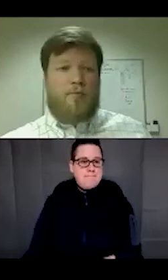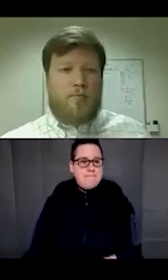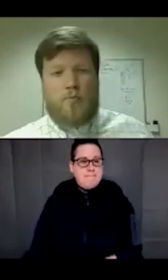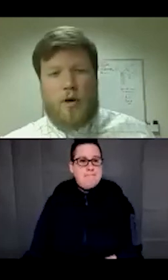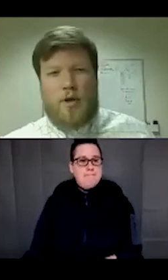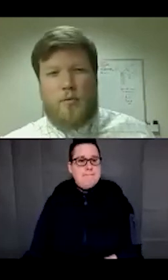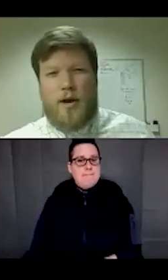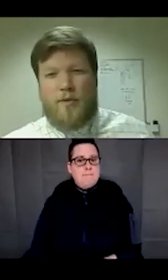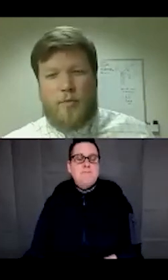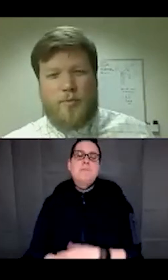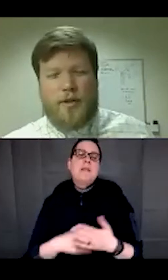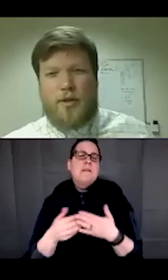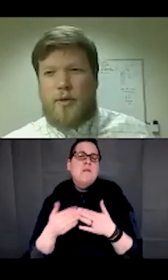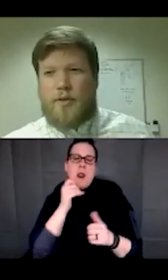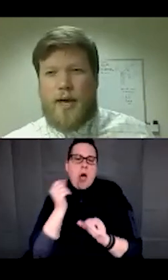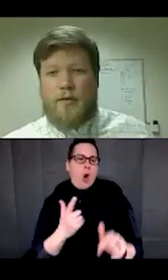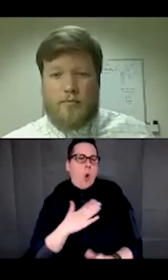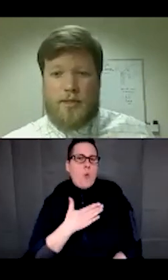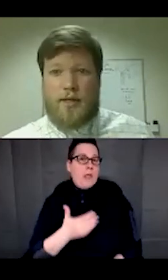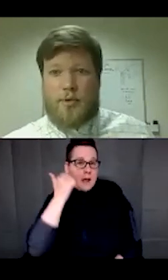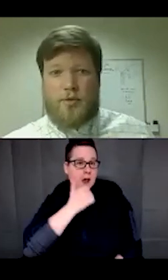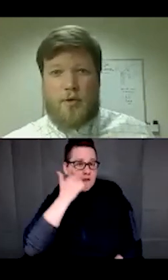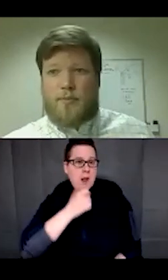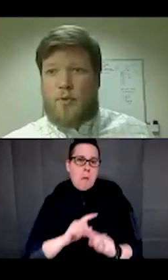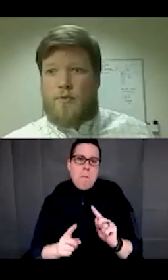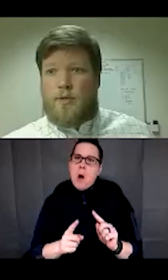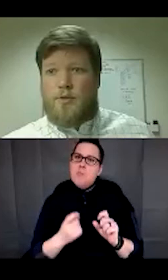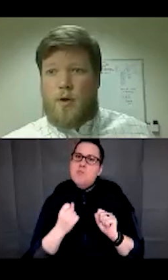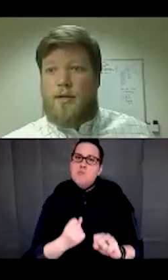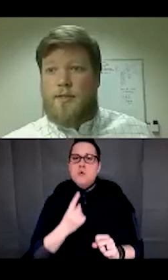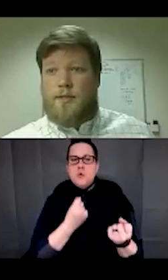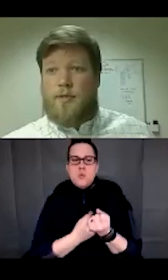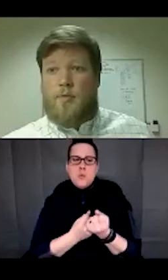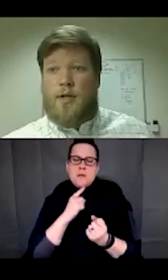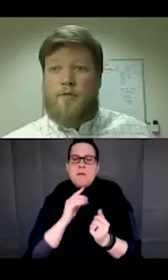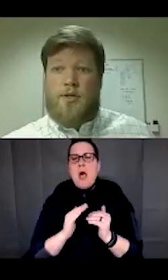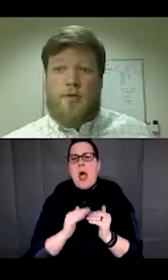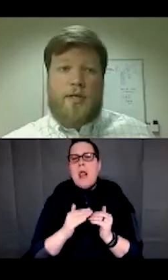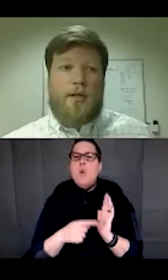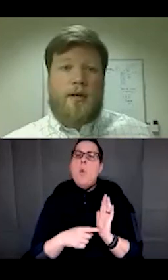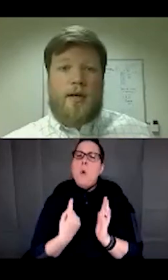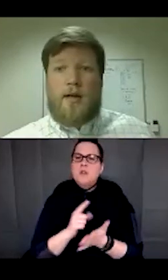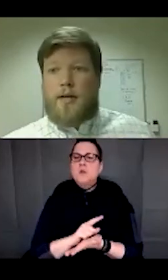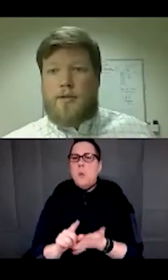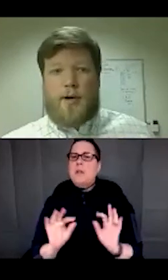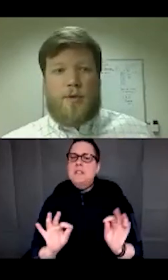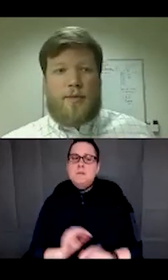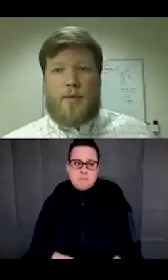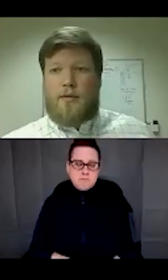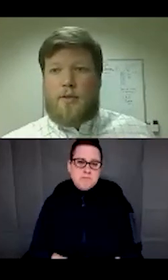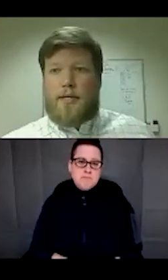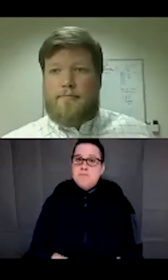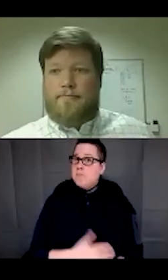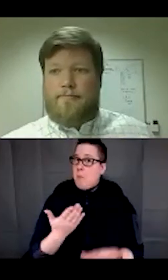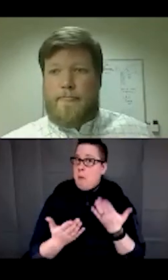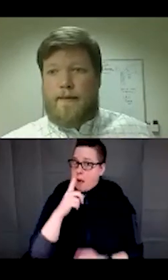And although not everyone was willing to do it every day, we did get pretty strong support for at least one assessment and one intervention a week. And here's about what that might